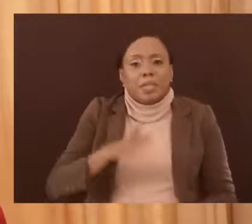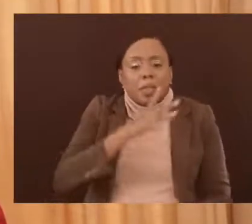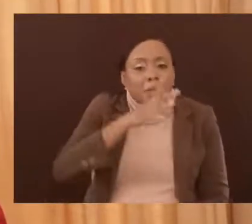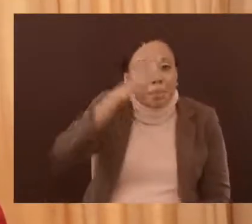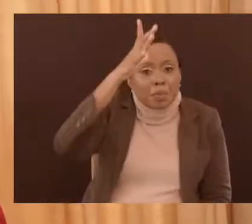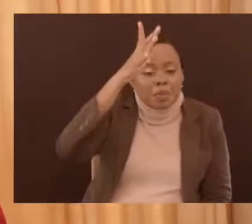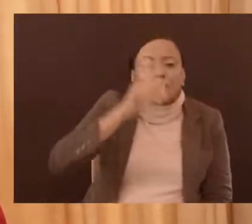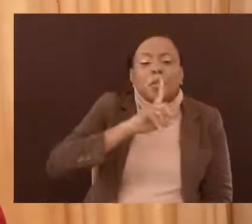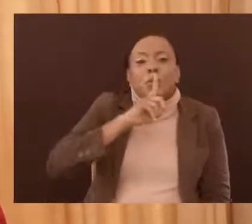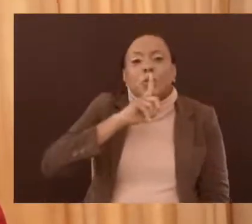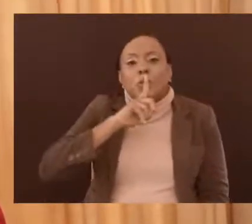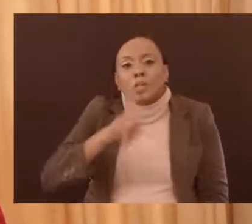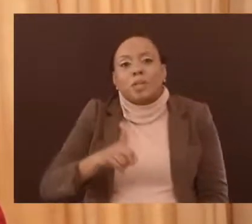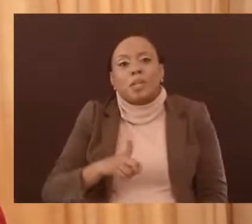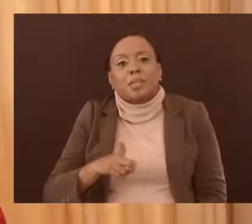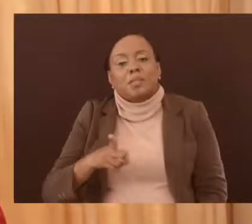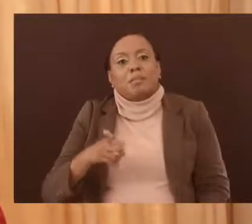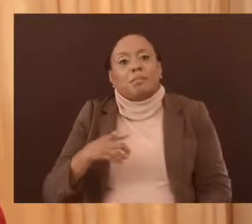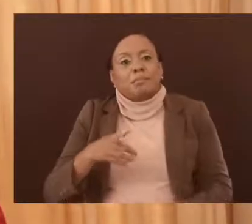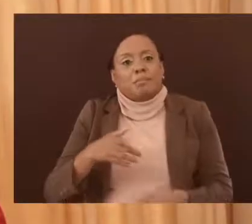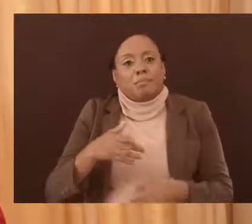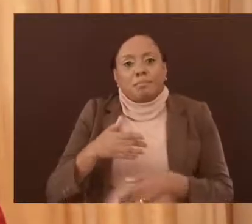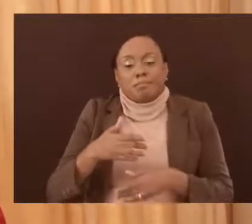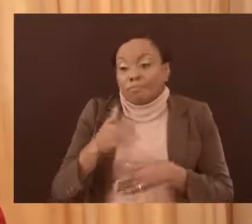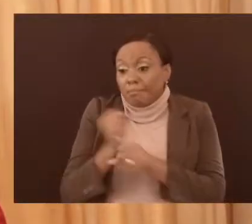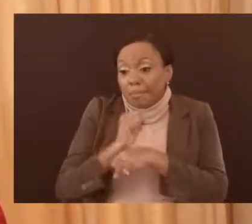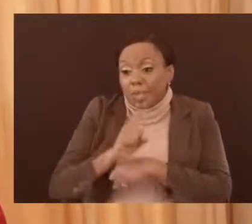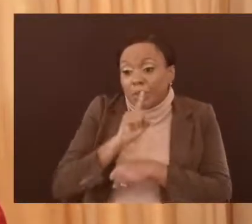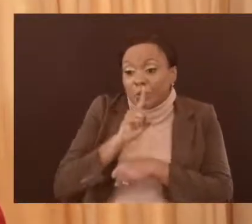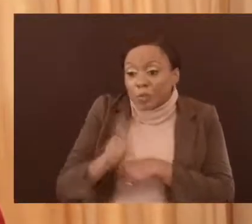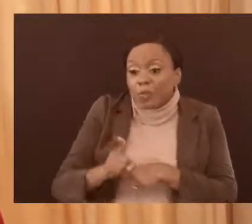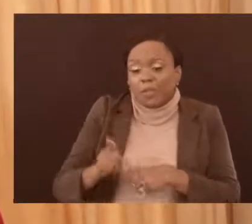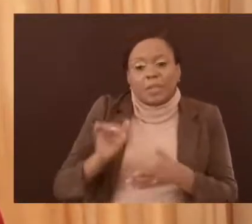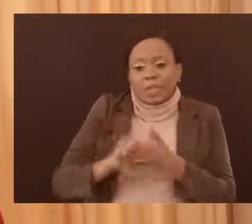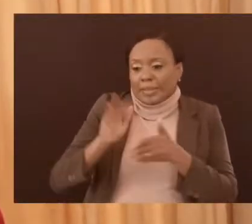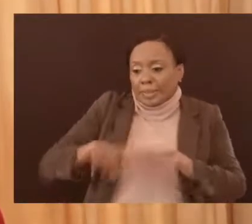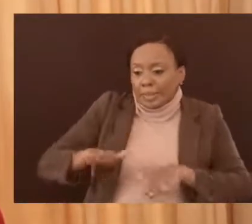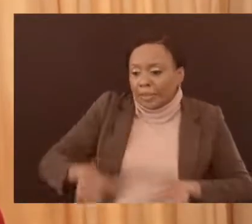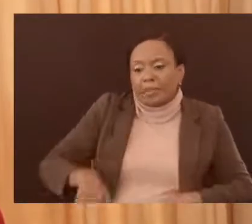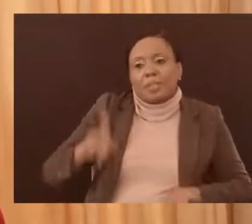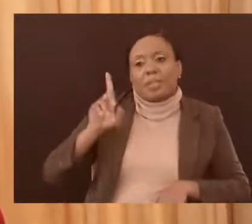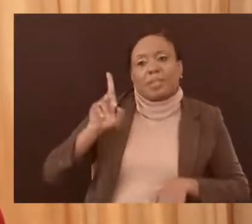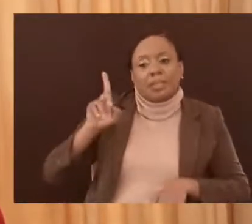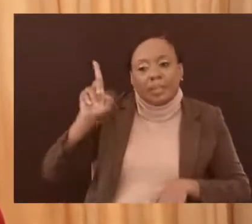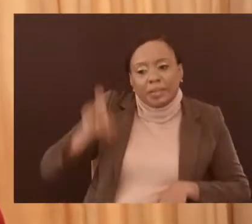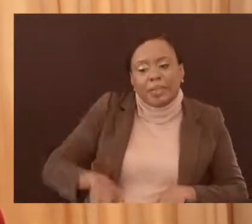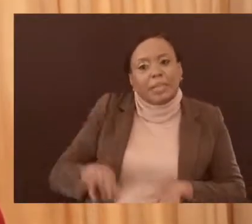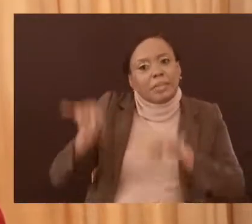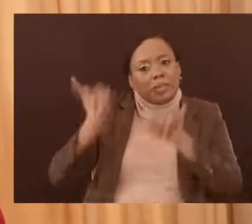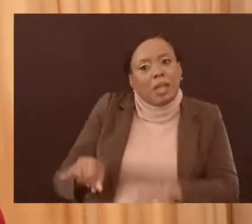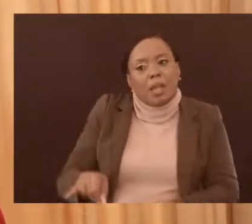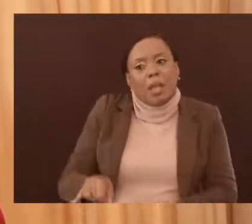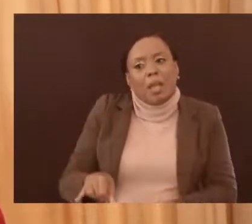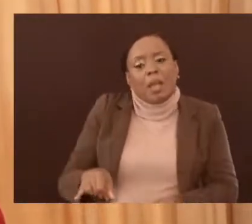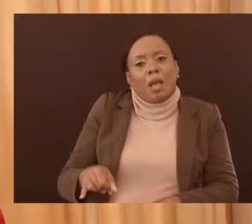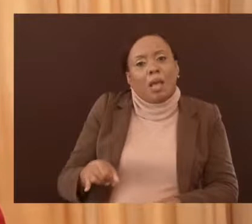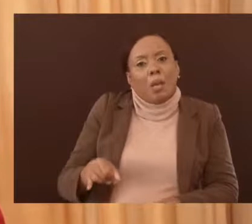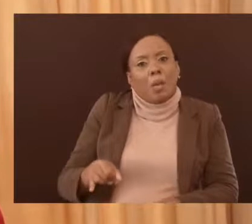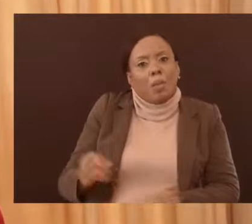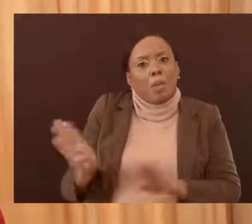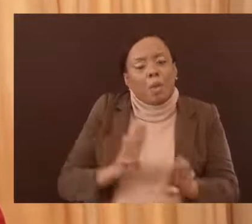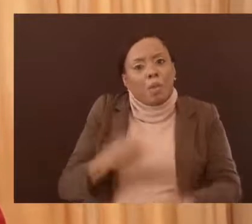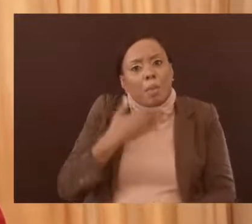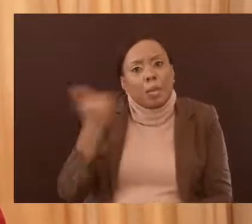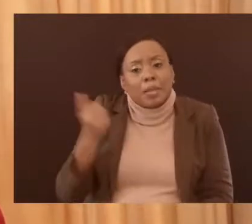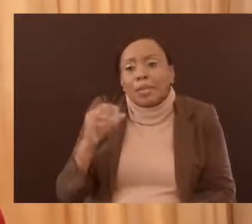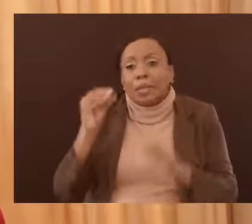our guardians to make sure that they understand that the dynamics have now changed, that children are operating in an environment where, the teachers